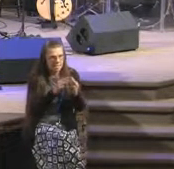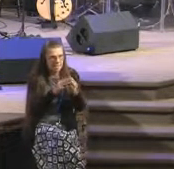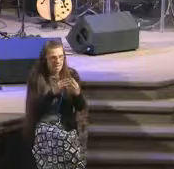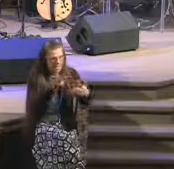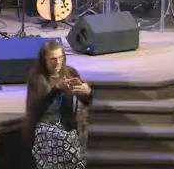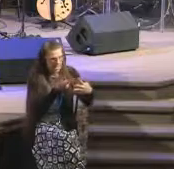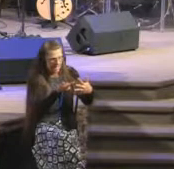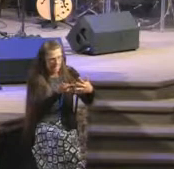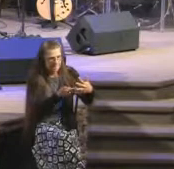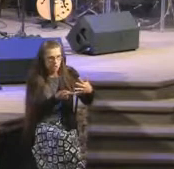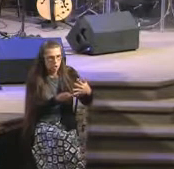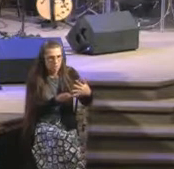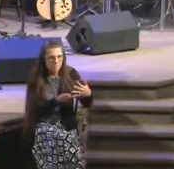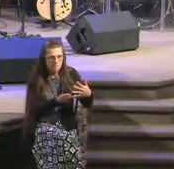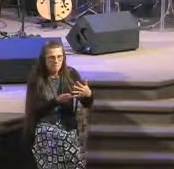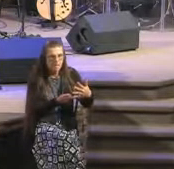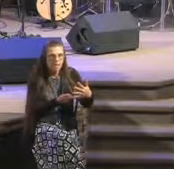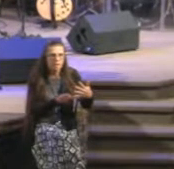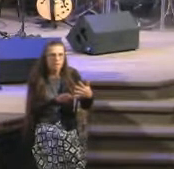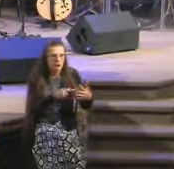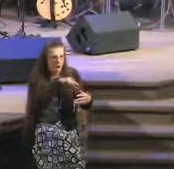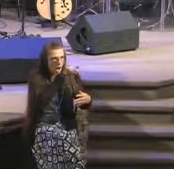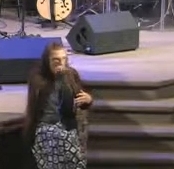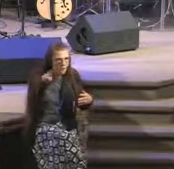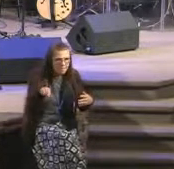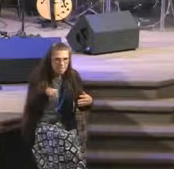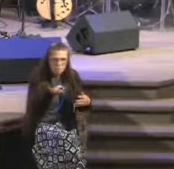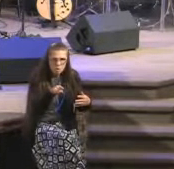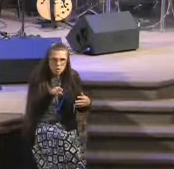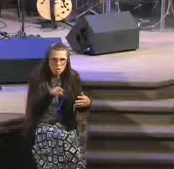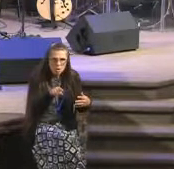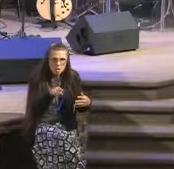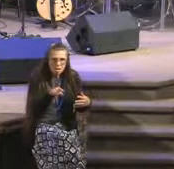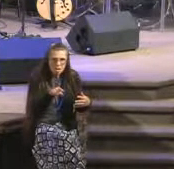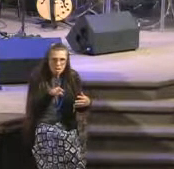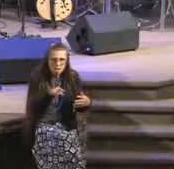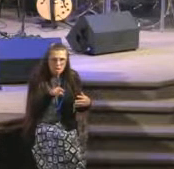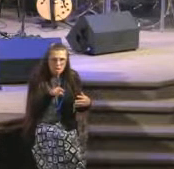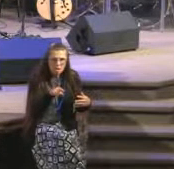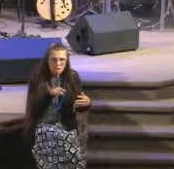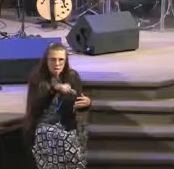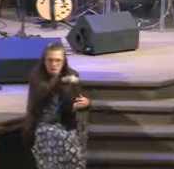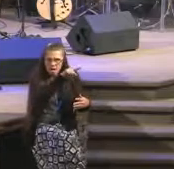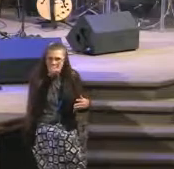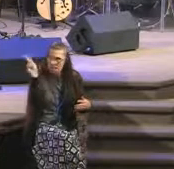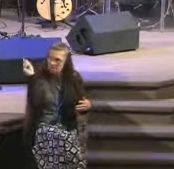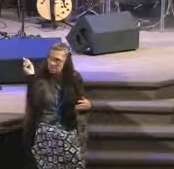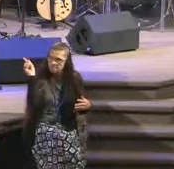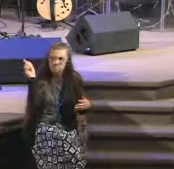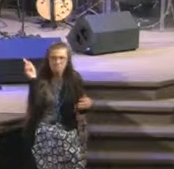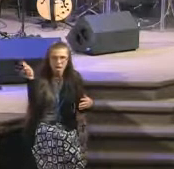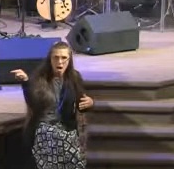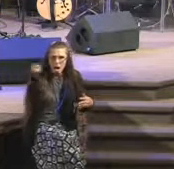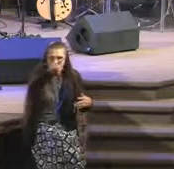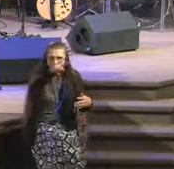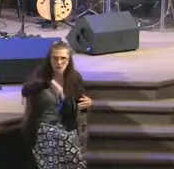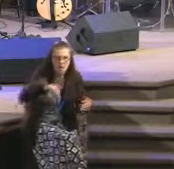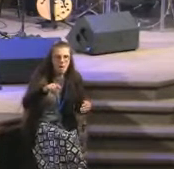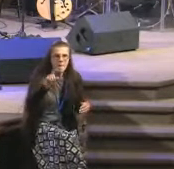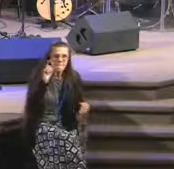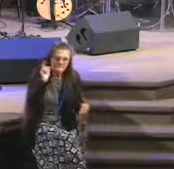each individual, every one of you, me, every one of us individually